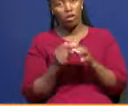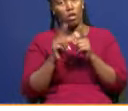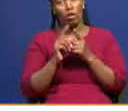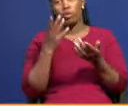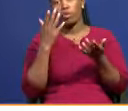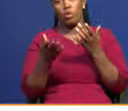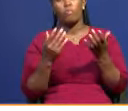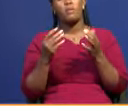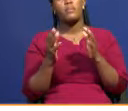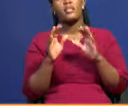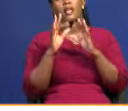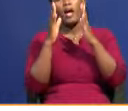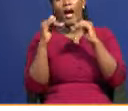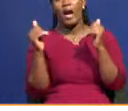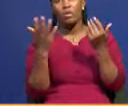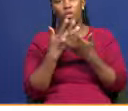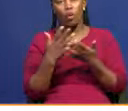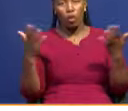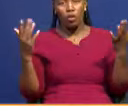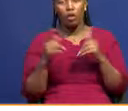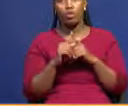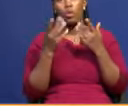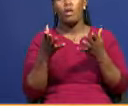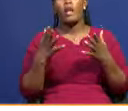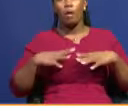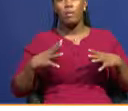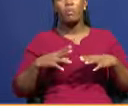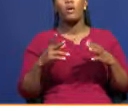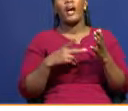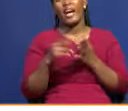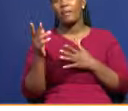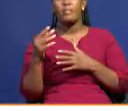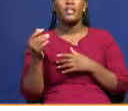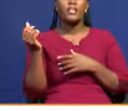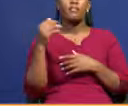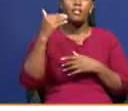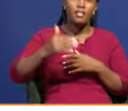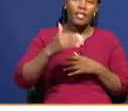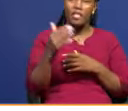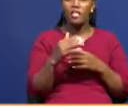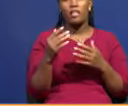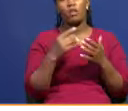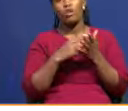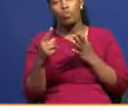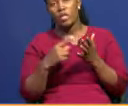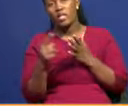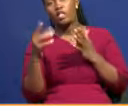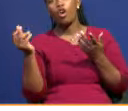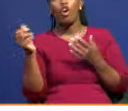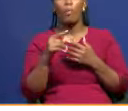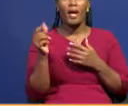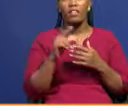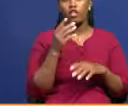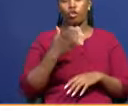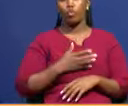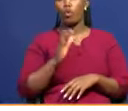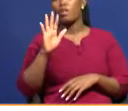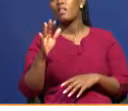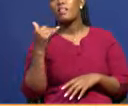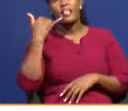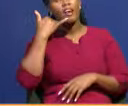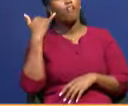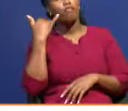many people today are paying a daily fee or a weekly fee or a monthly fee to own their mobile phones. Mm-hmm. If we introduce the eco levy, which